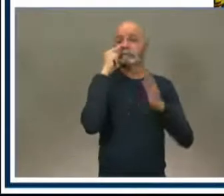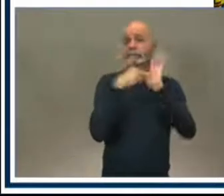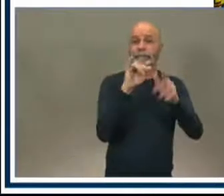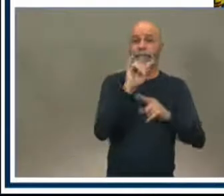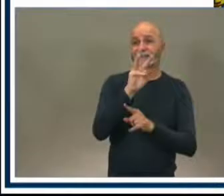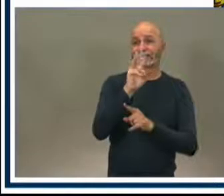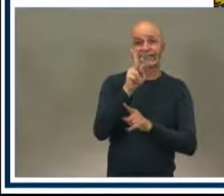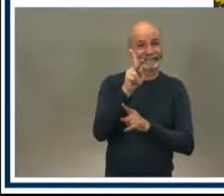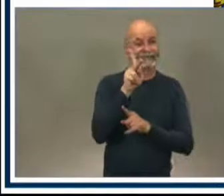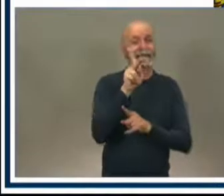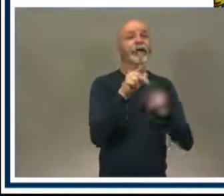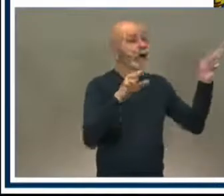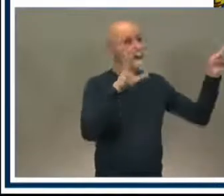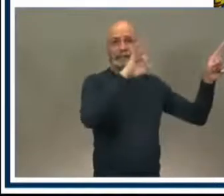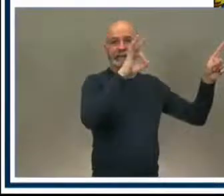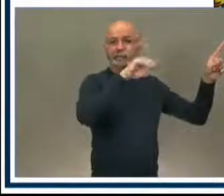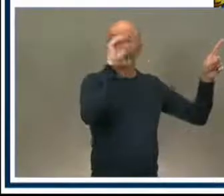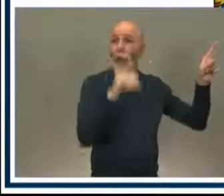that has not really changed.